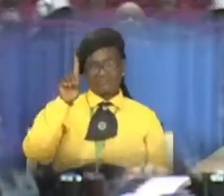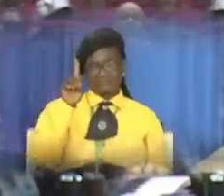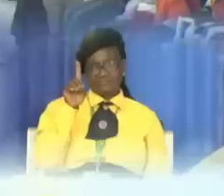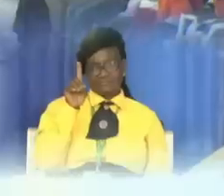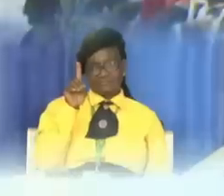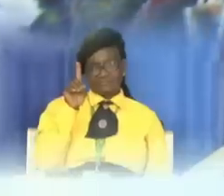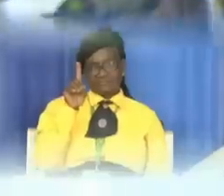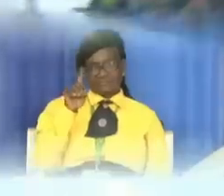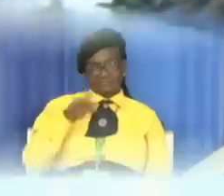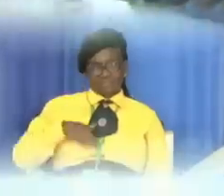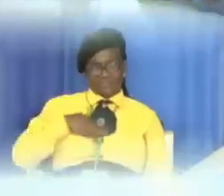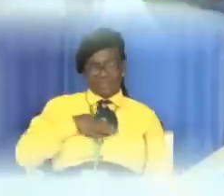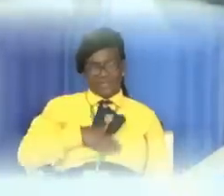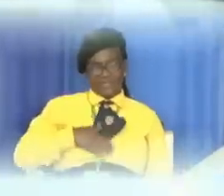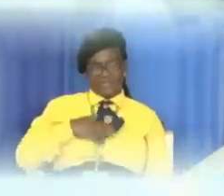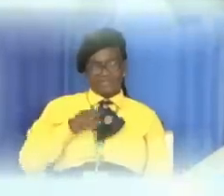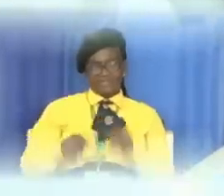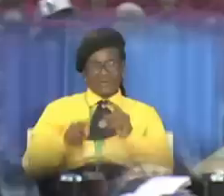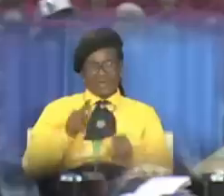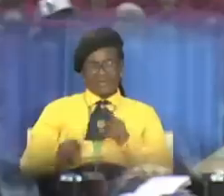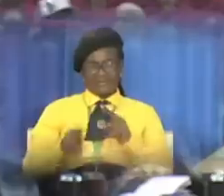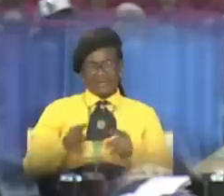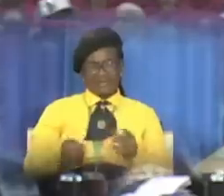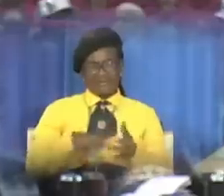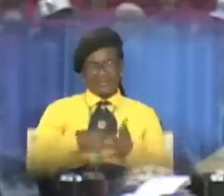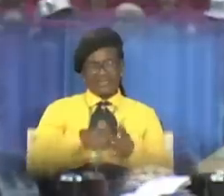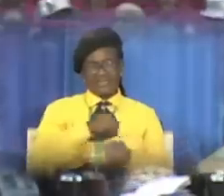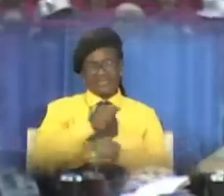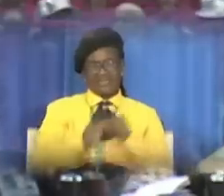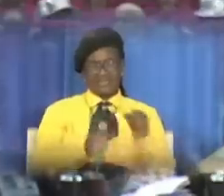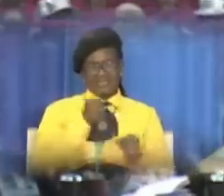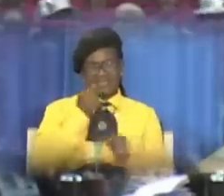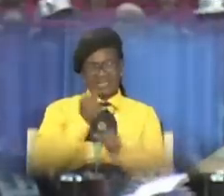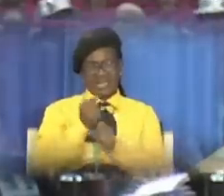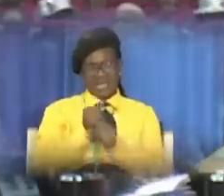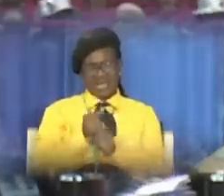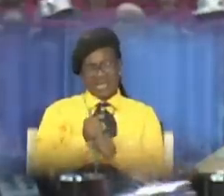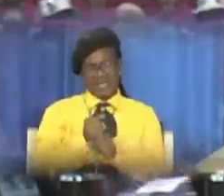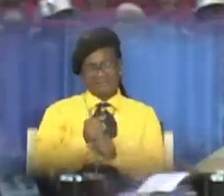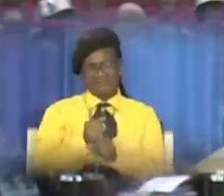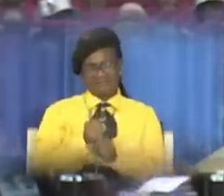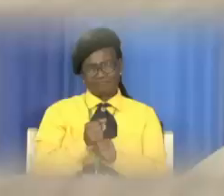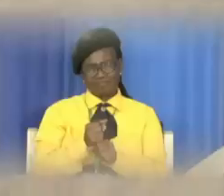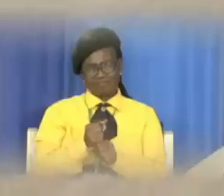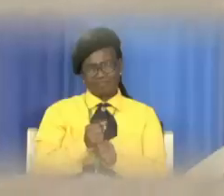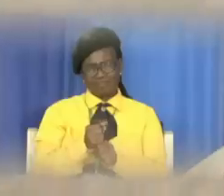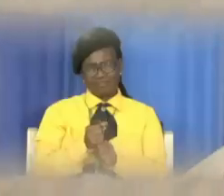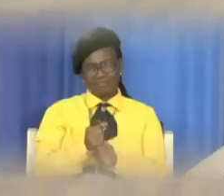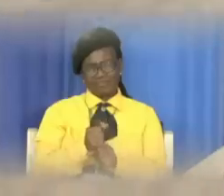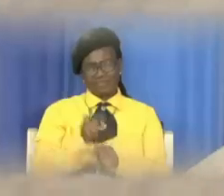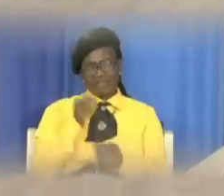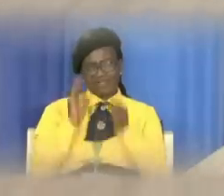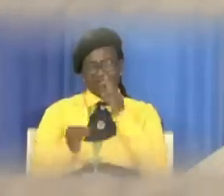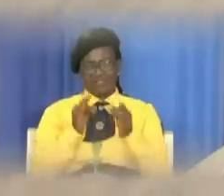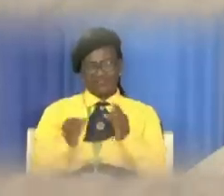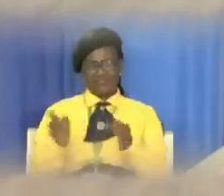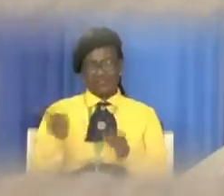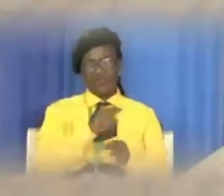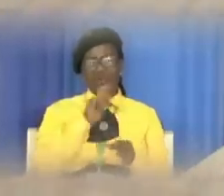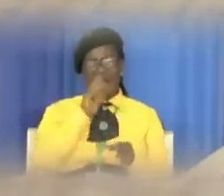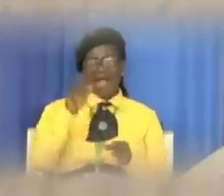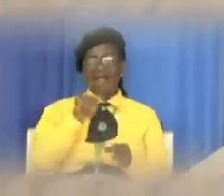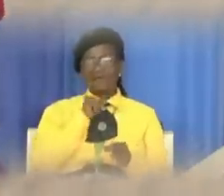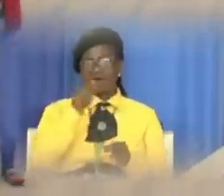1. And please, brethren, this year, if you are not going to clap with all your heart for God, don't clap